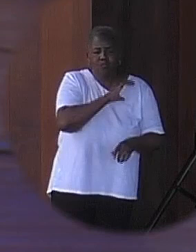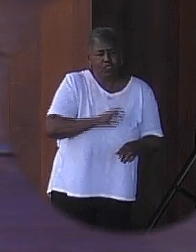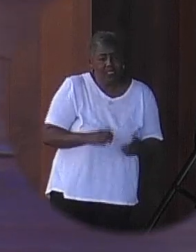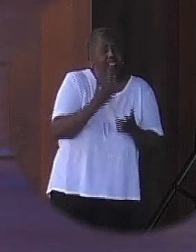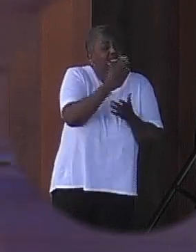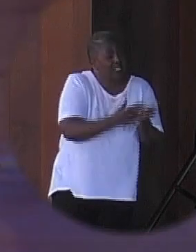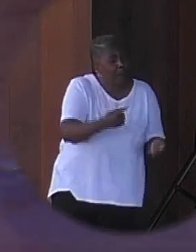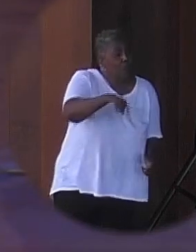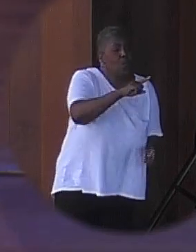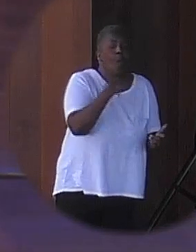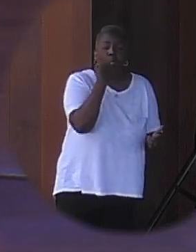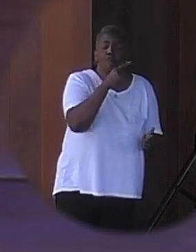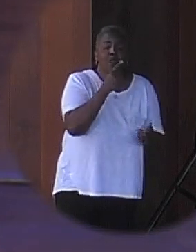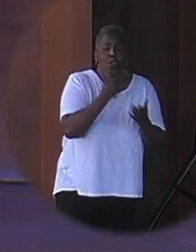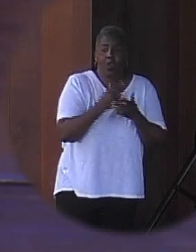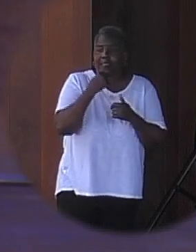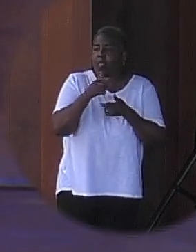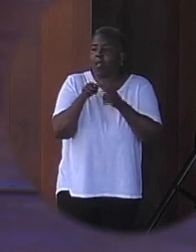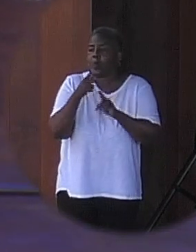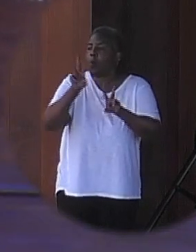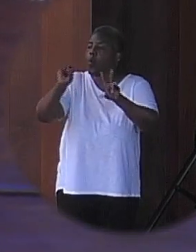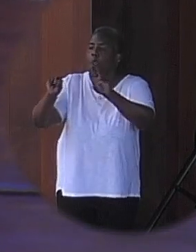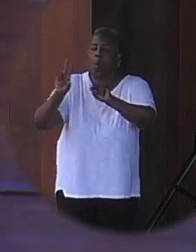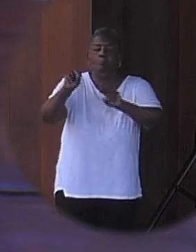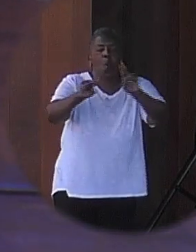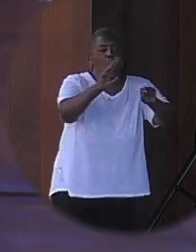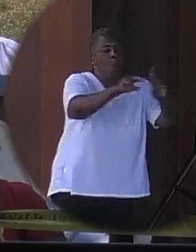Some of y'all are real good at telling other folk no.